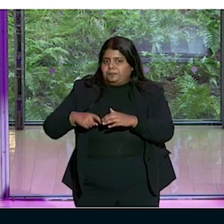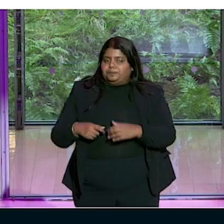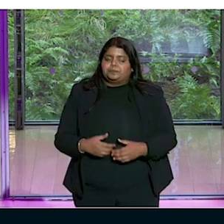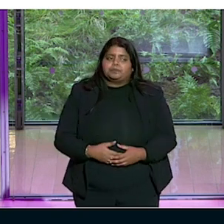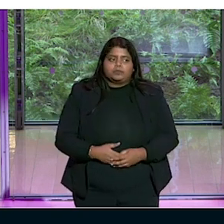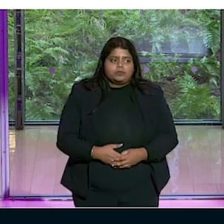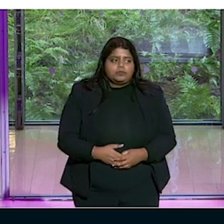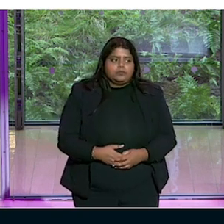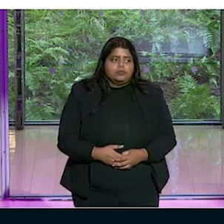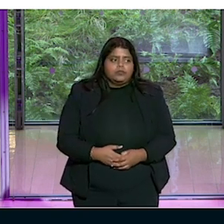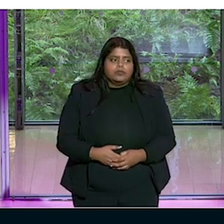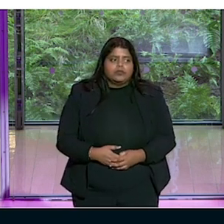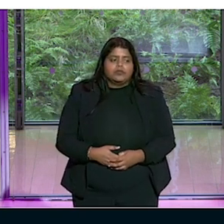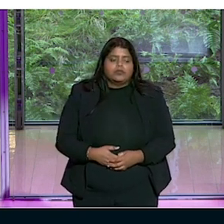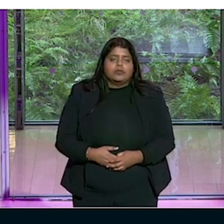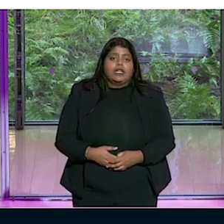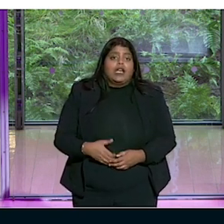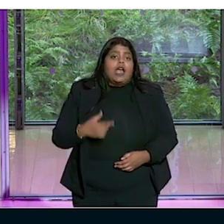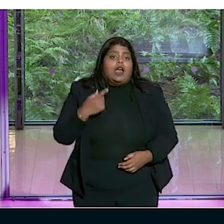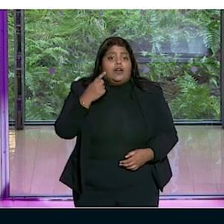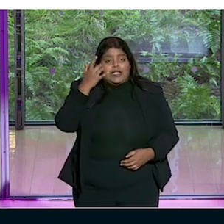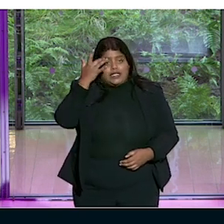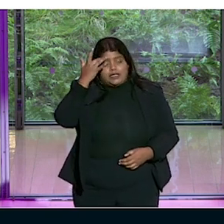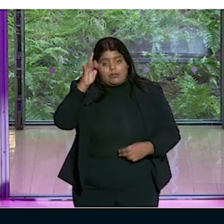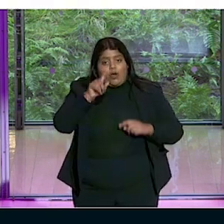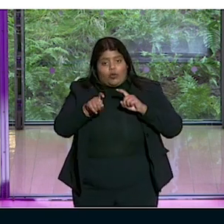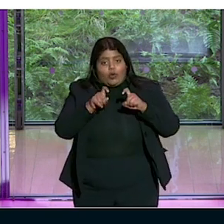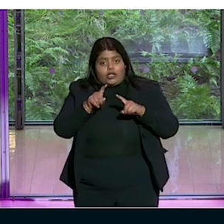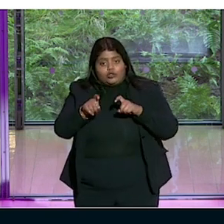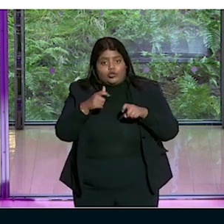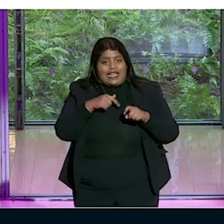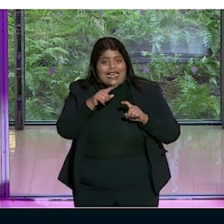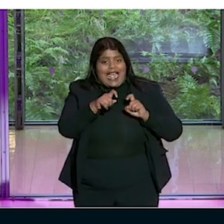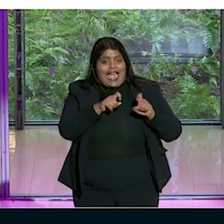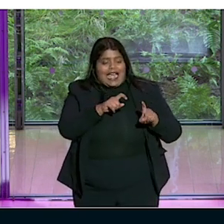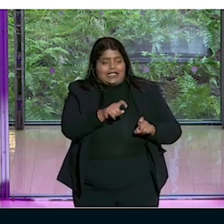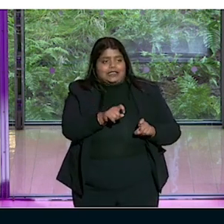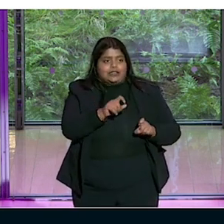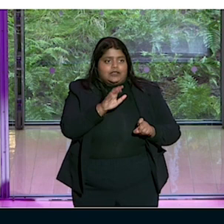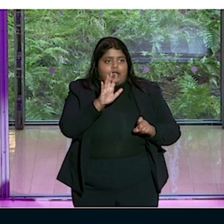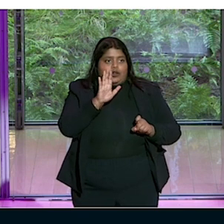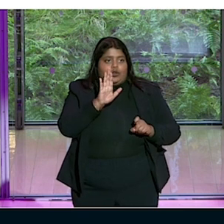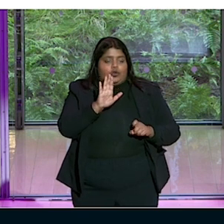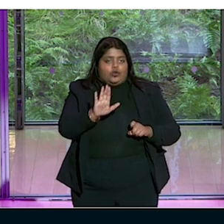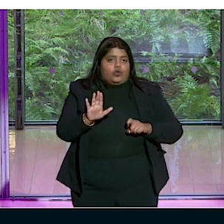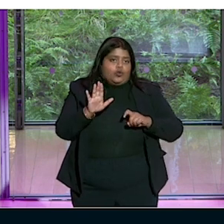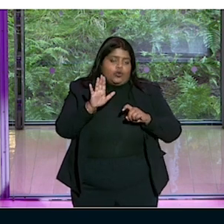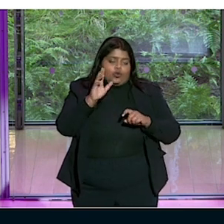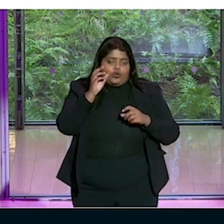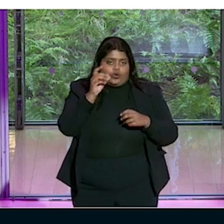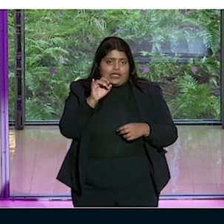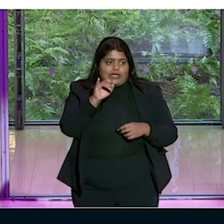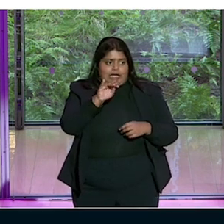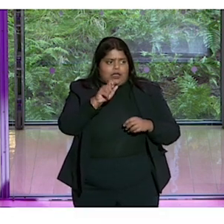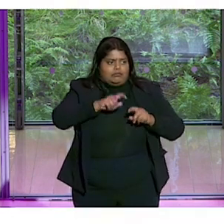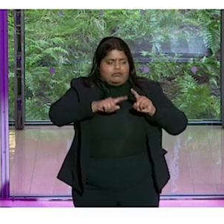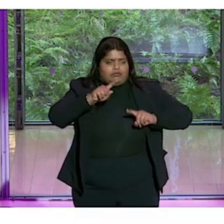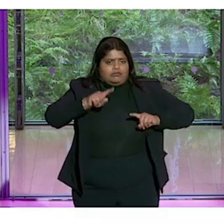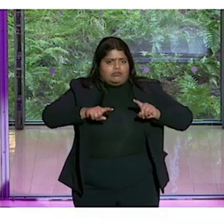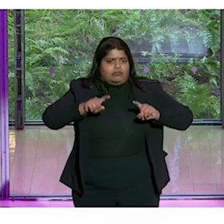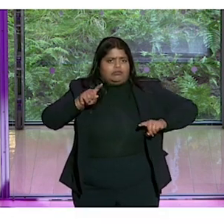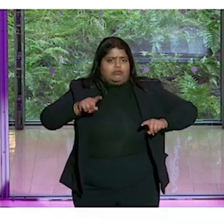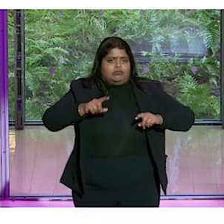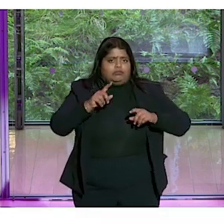There are smart questions you can ask of your website data that are going to be relevant for all different people at your